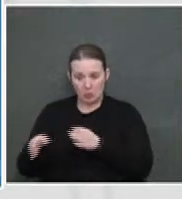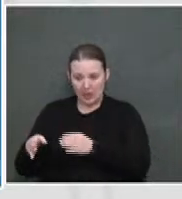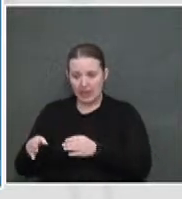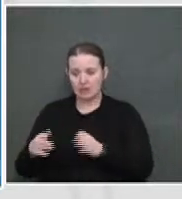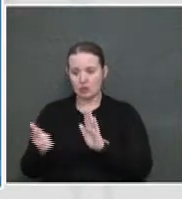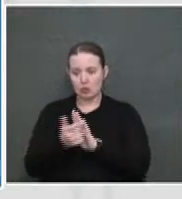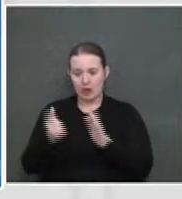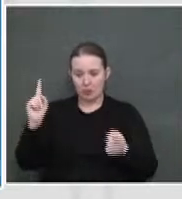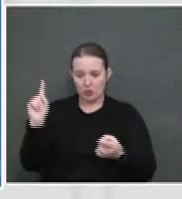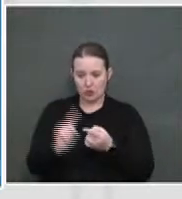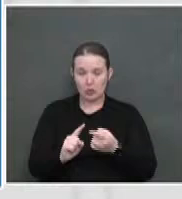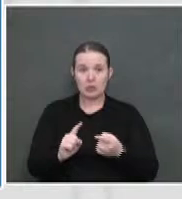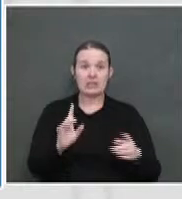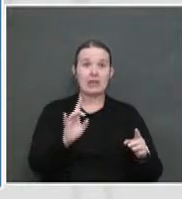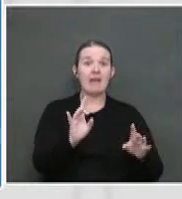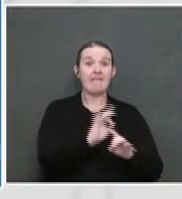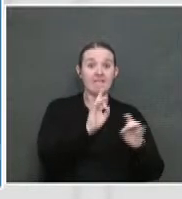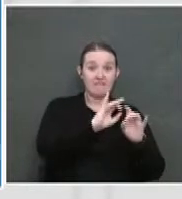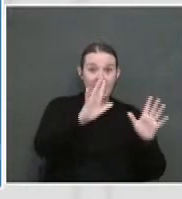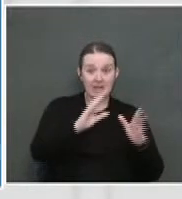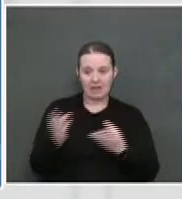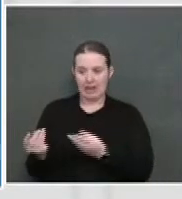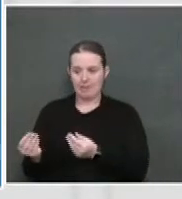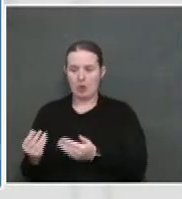crime, both violent and property.